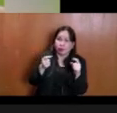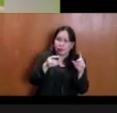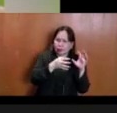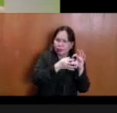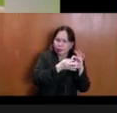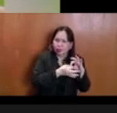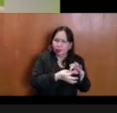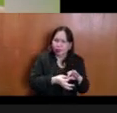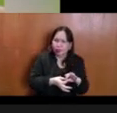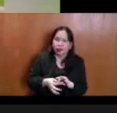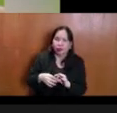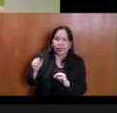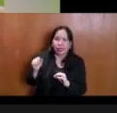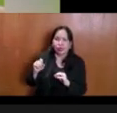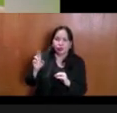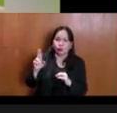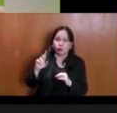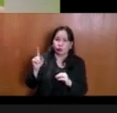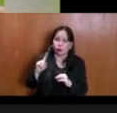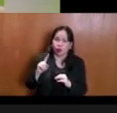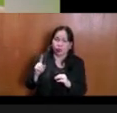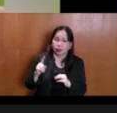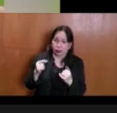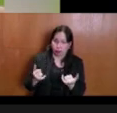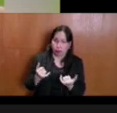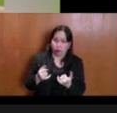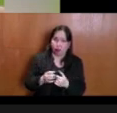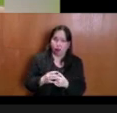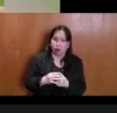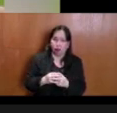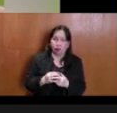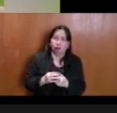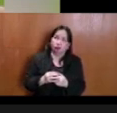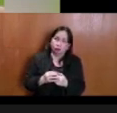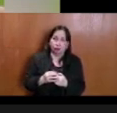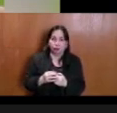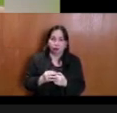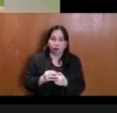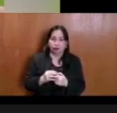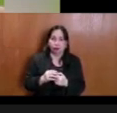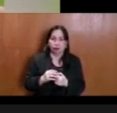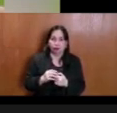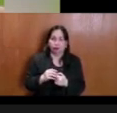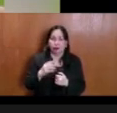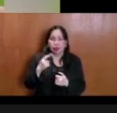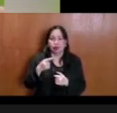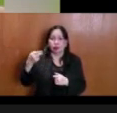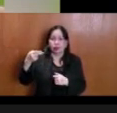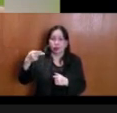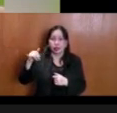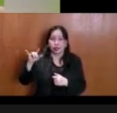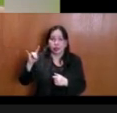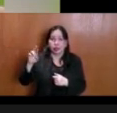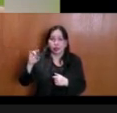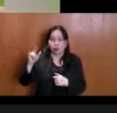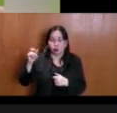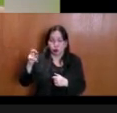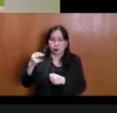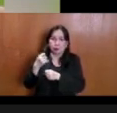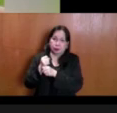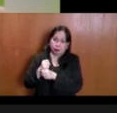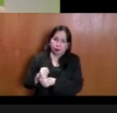What can we utilize it for? Well, we can have offshore hydrogen jet